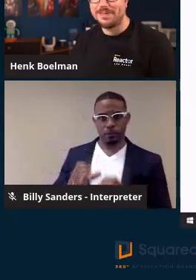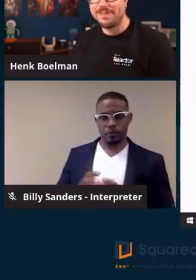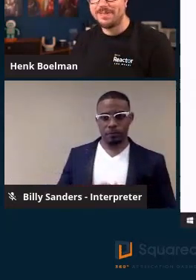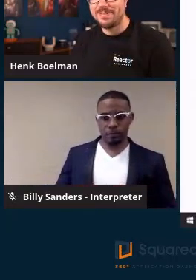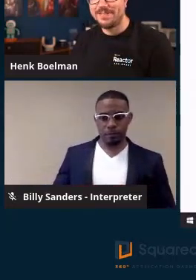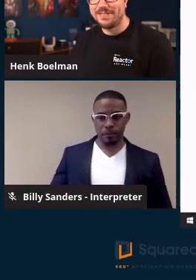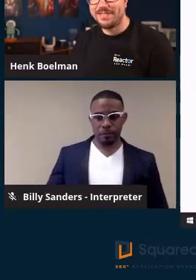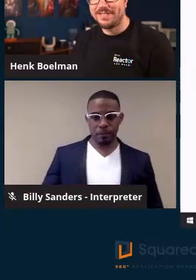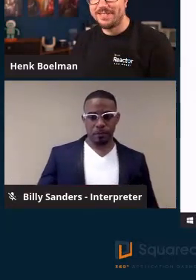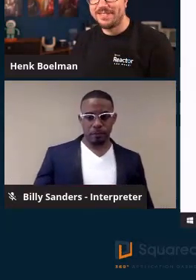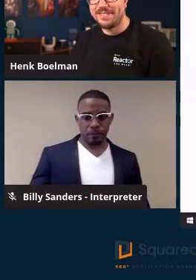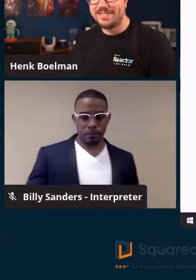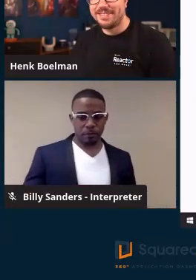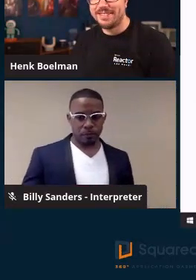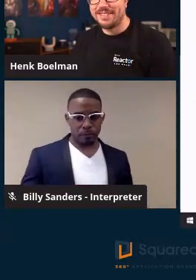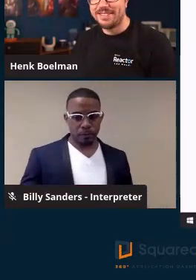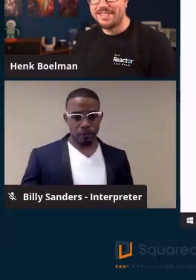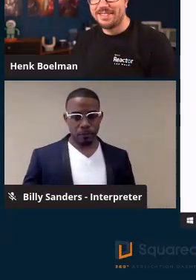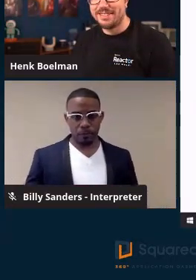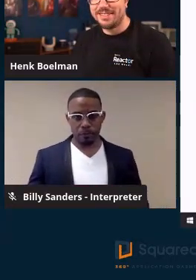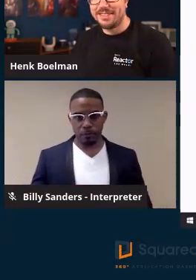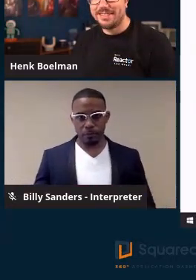Yeah.